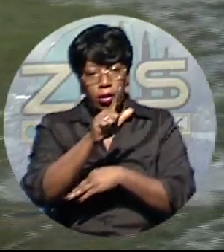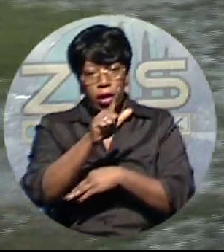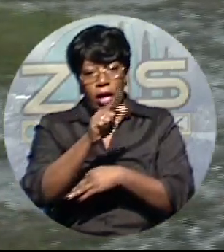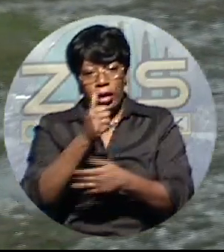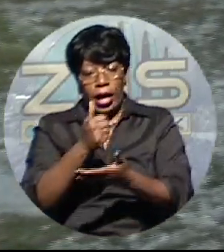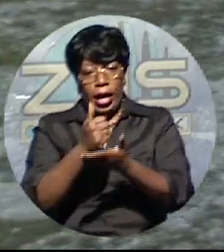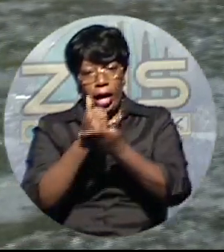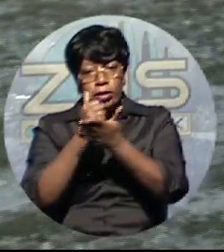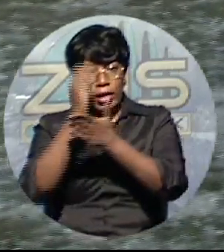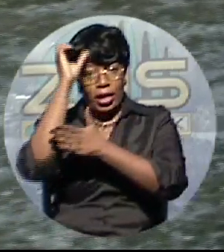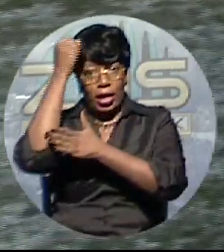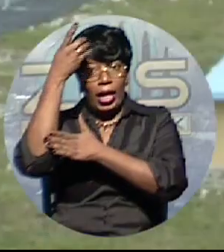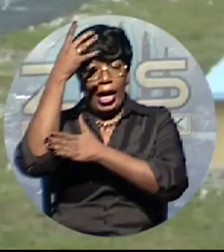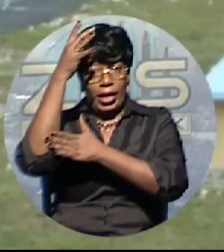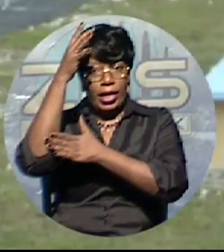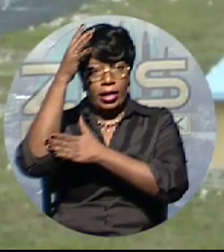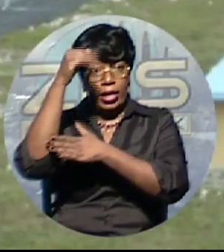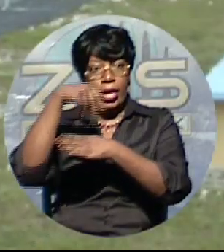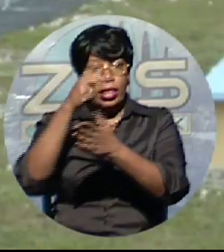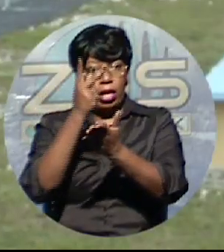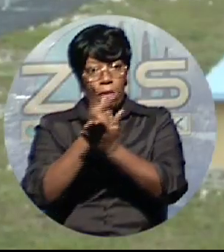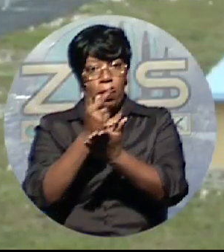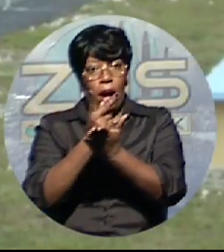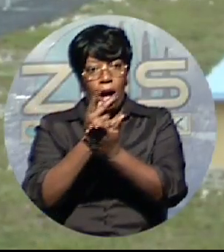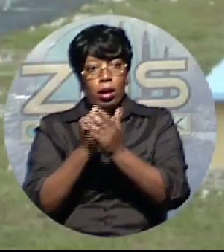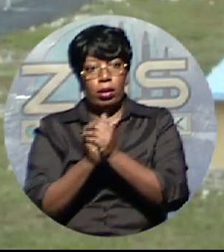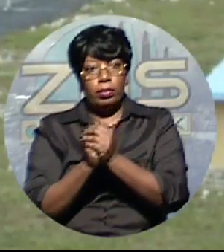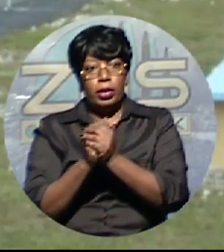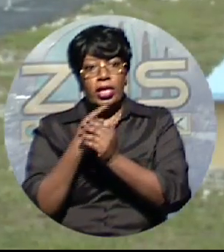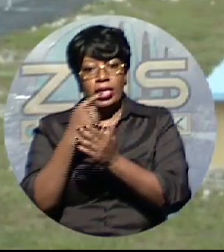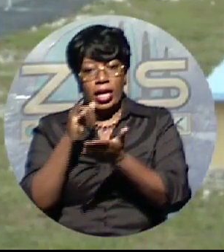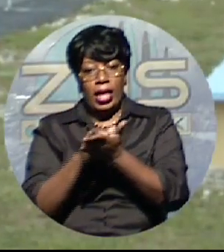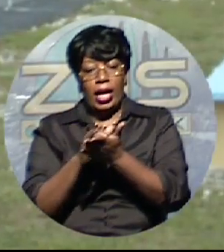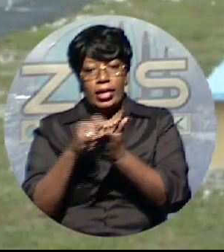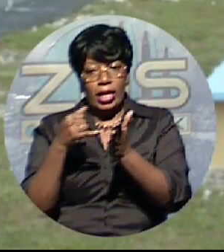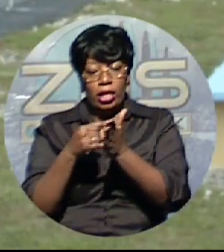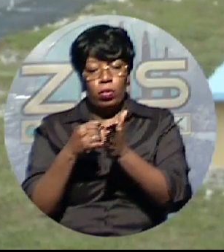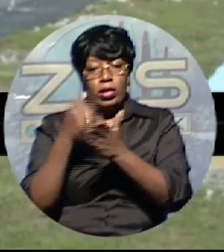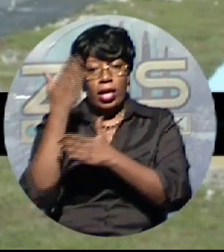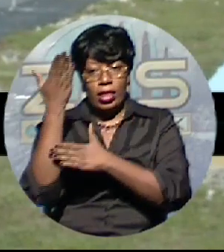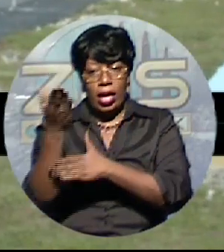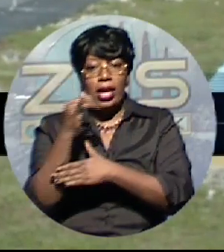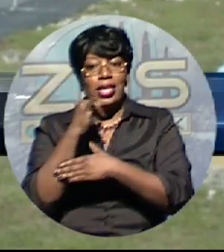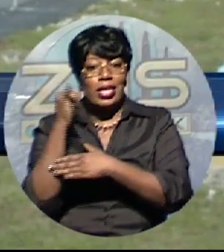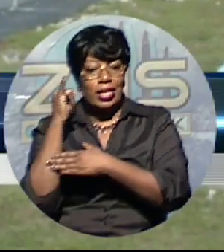park's restroom was missing. It was there yesterday morning, all day yesterday.